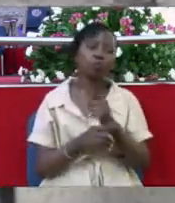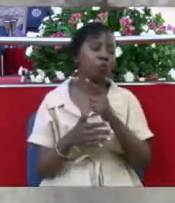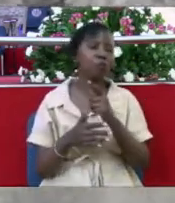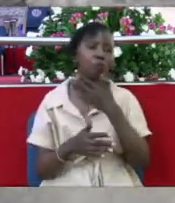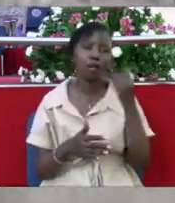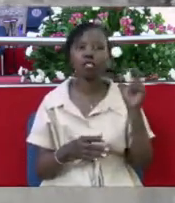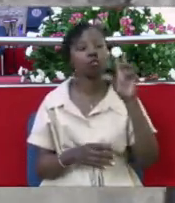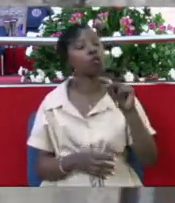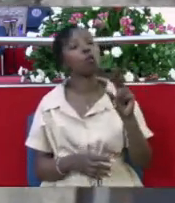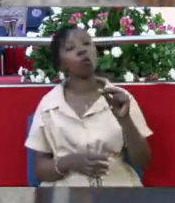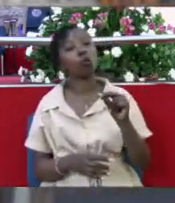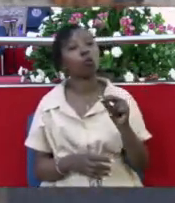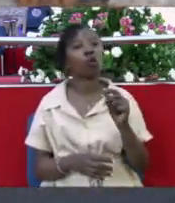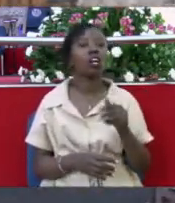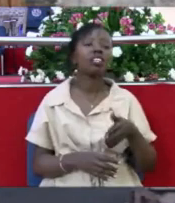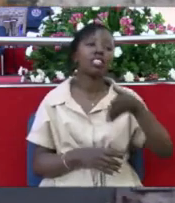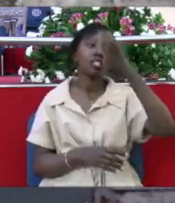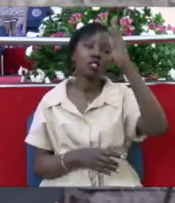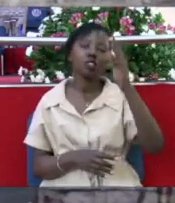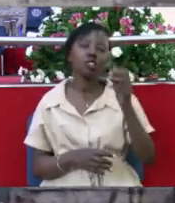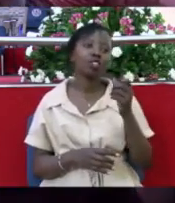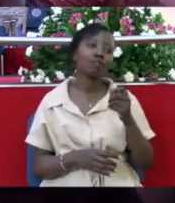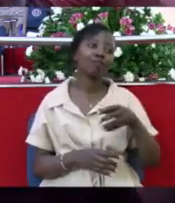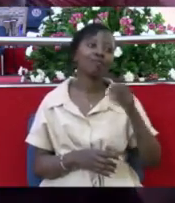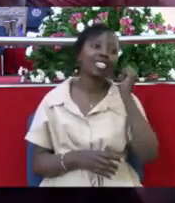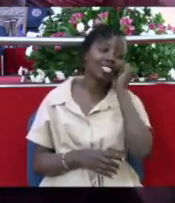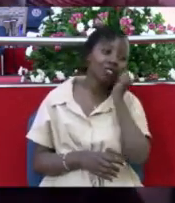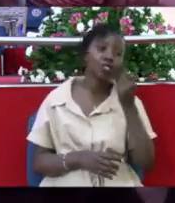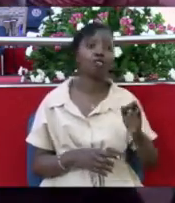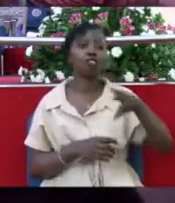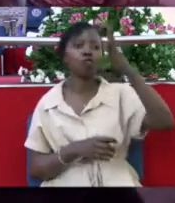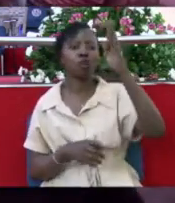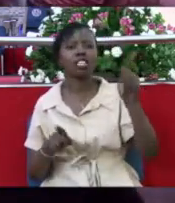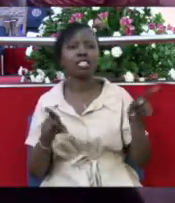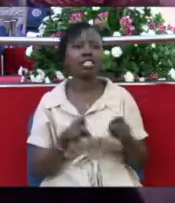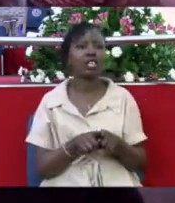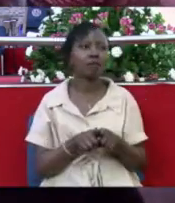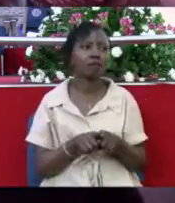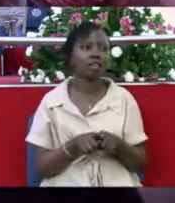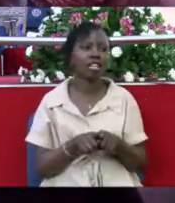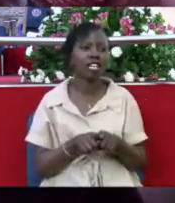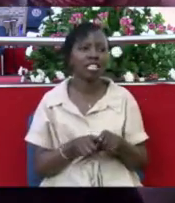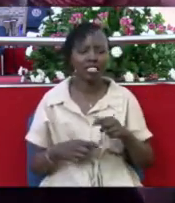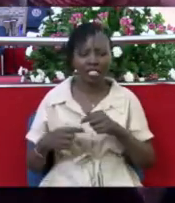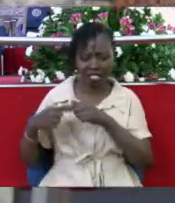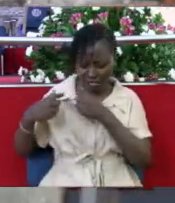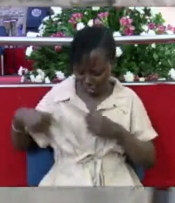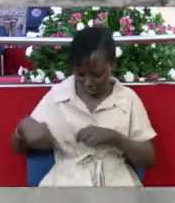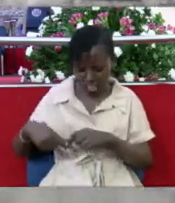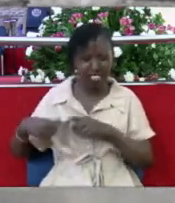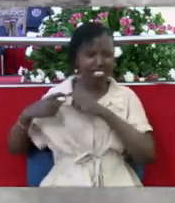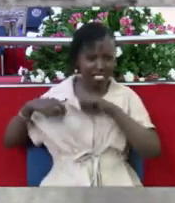on yourself. Hofu ya Mungu ni kuweza kujitazamia. At the closet. You know the closet? Yani, kwa hali ya